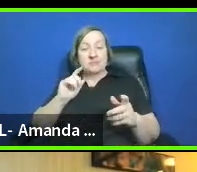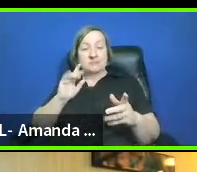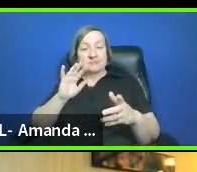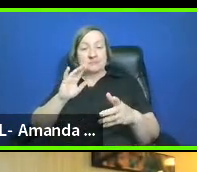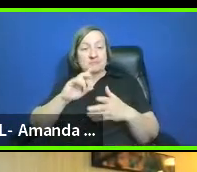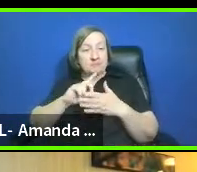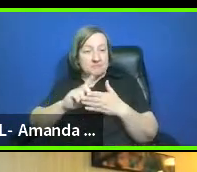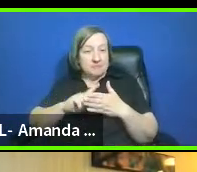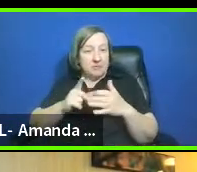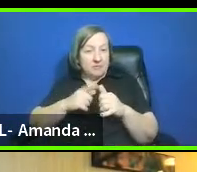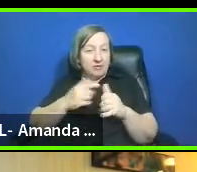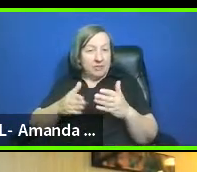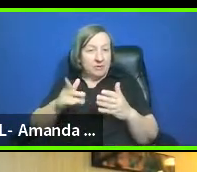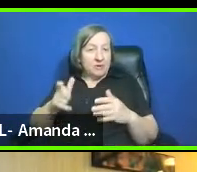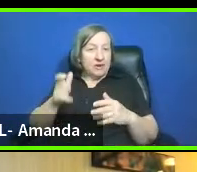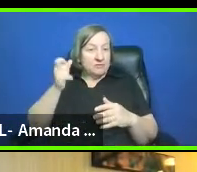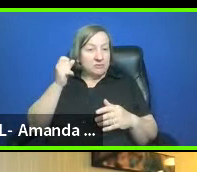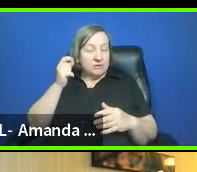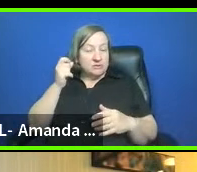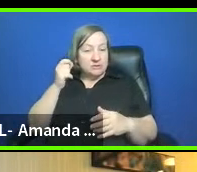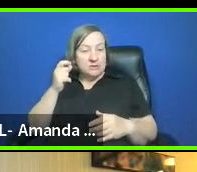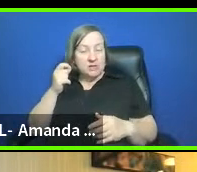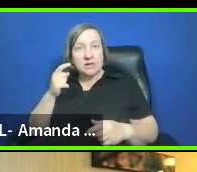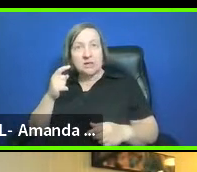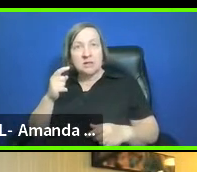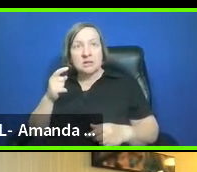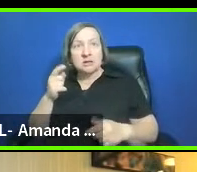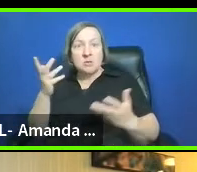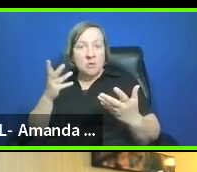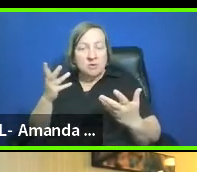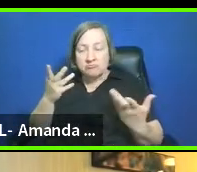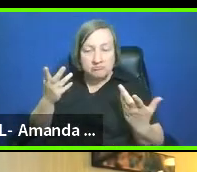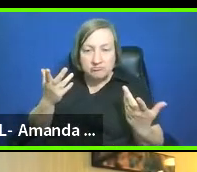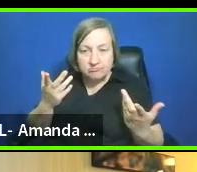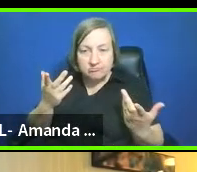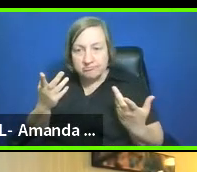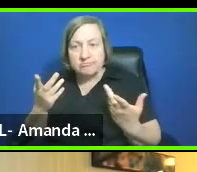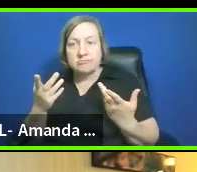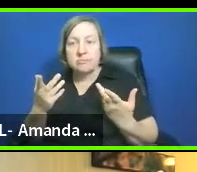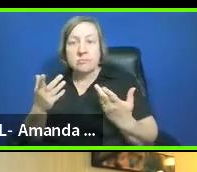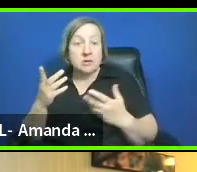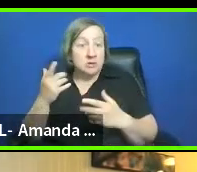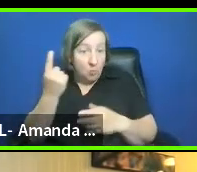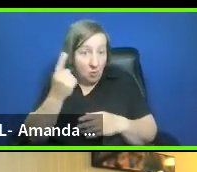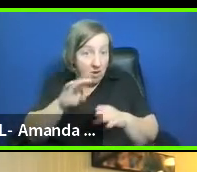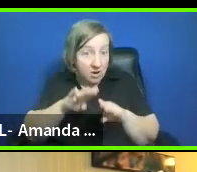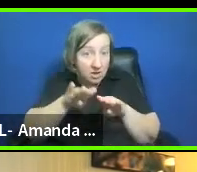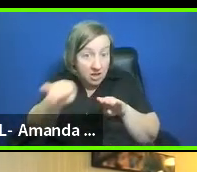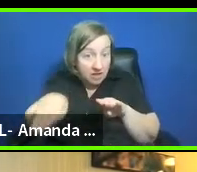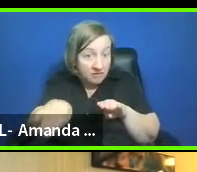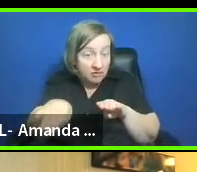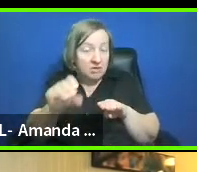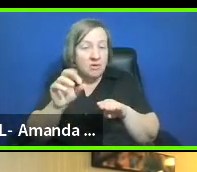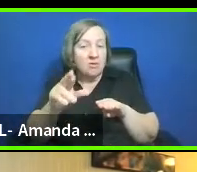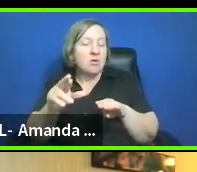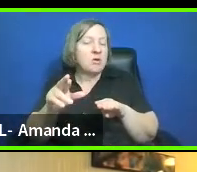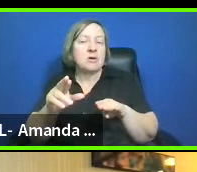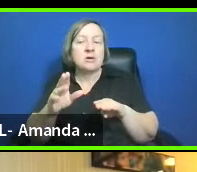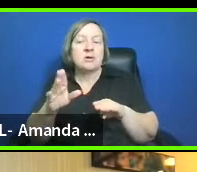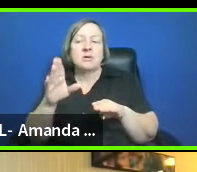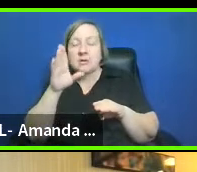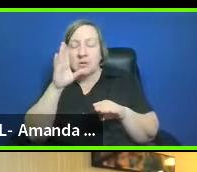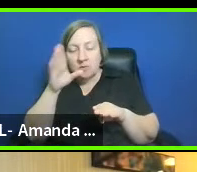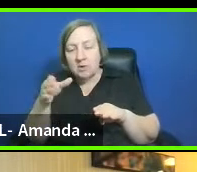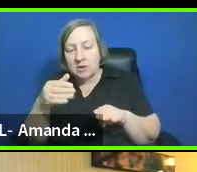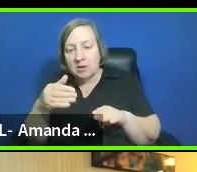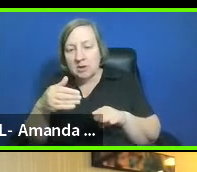understand, are we doing stacked? Are we doing the single level? Or are we potentially doing